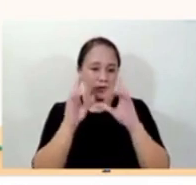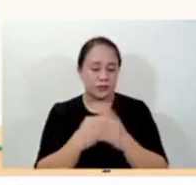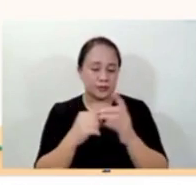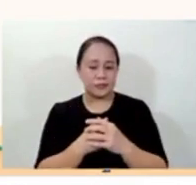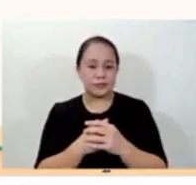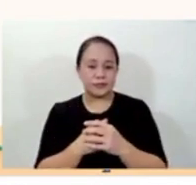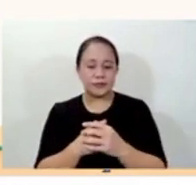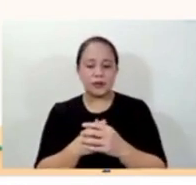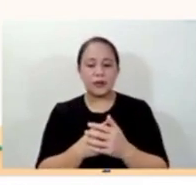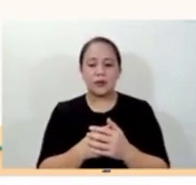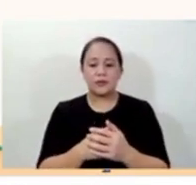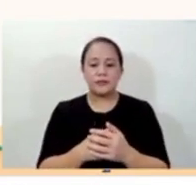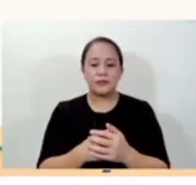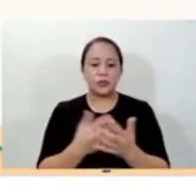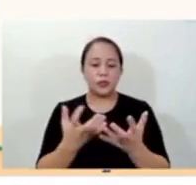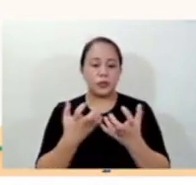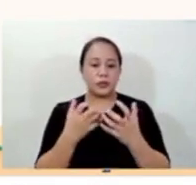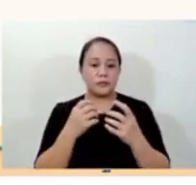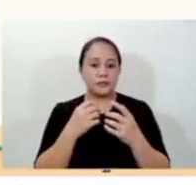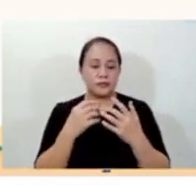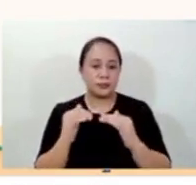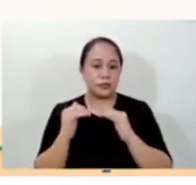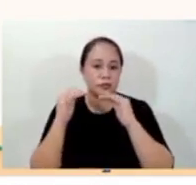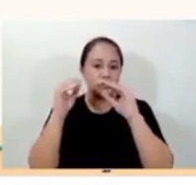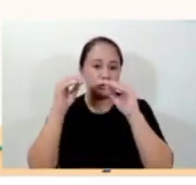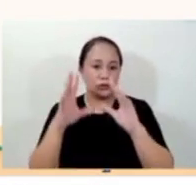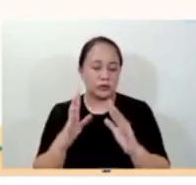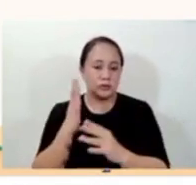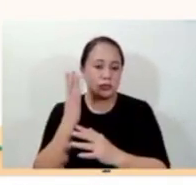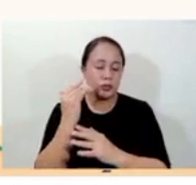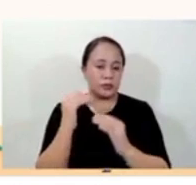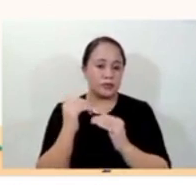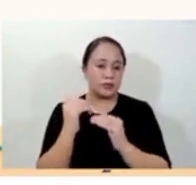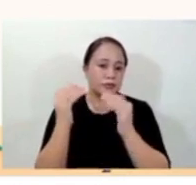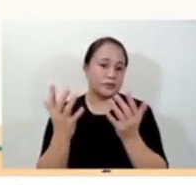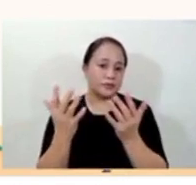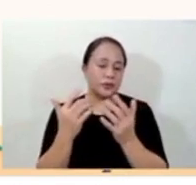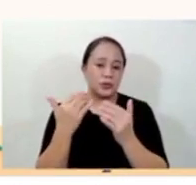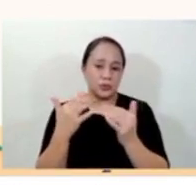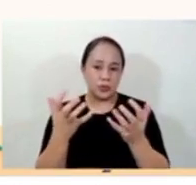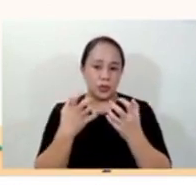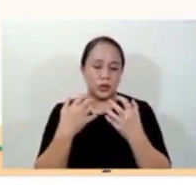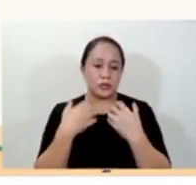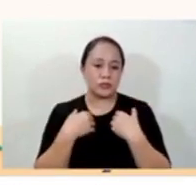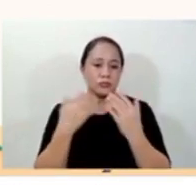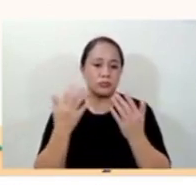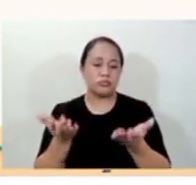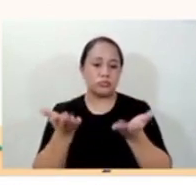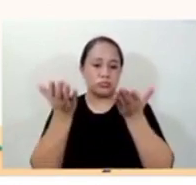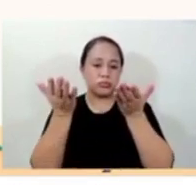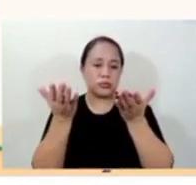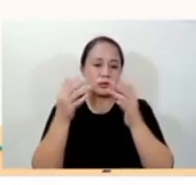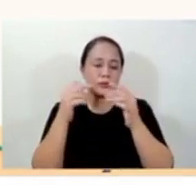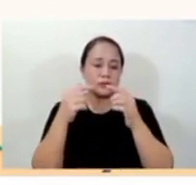And we don't want to just promote teachers for the sake of promoting. We also want to uphold excellence